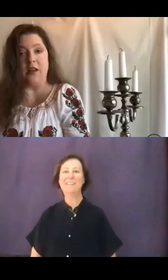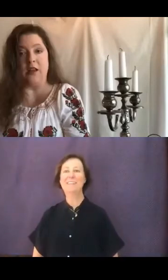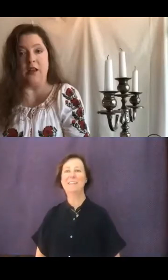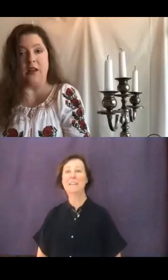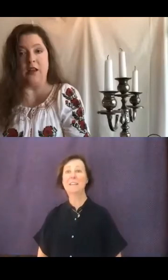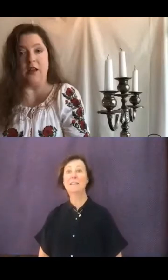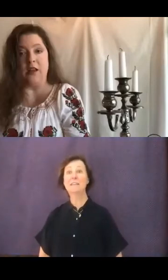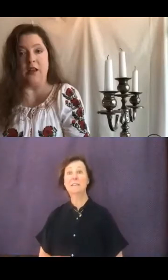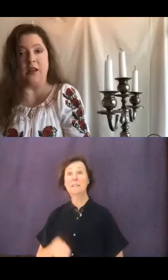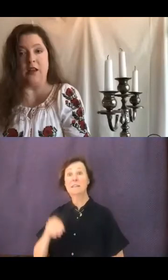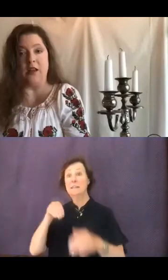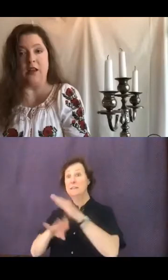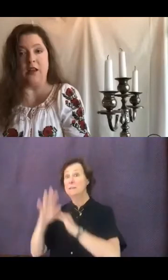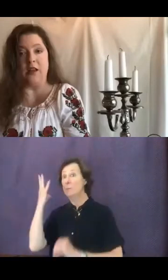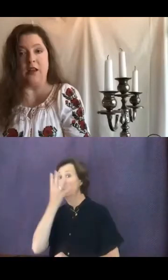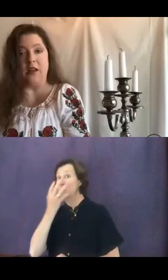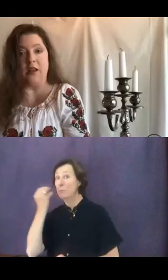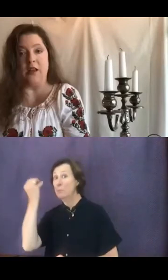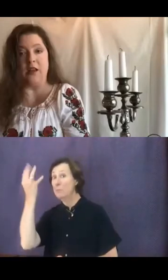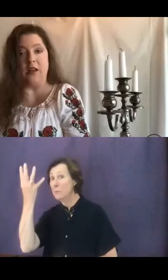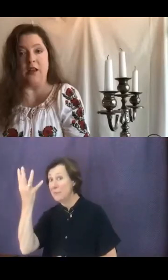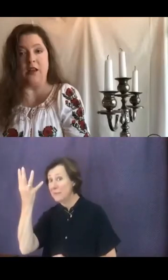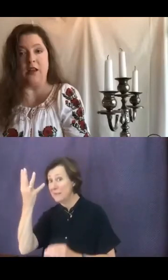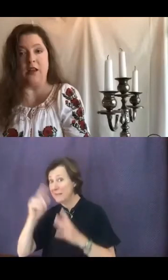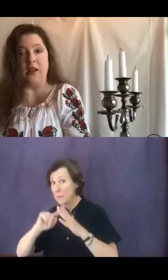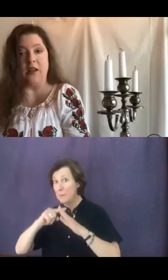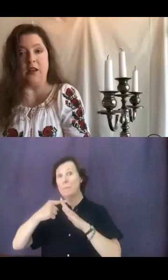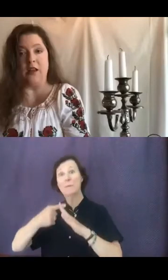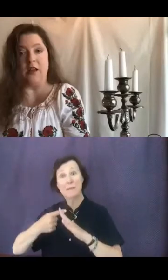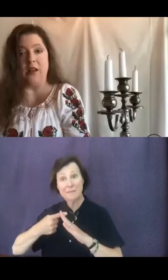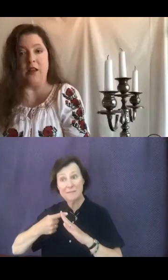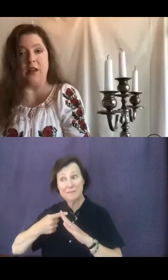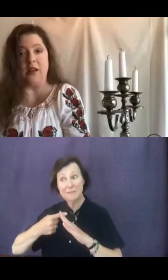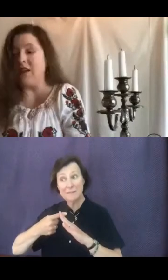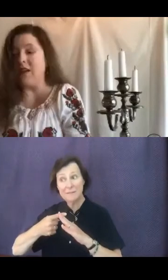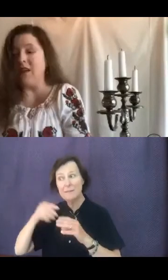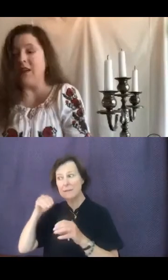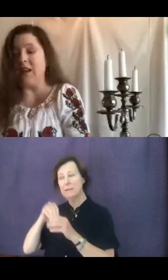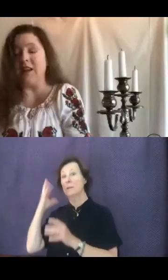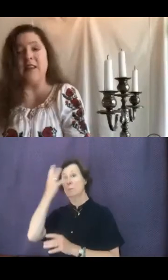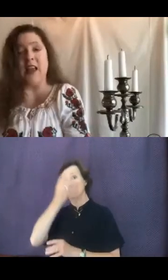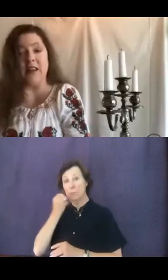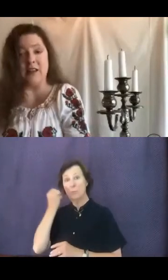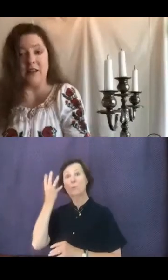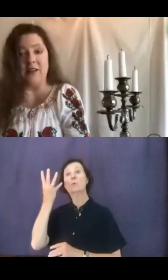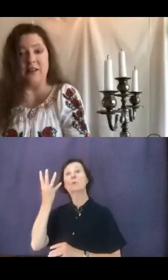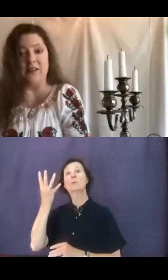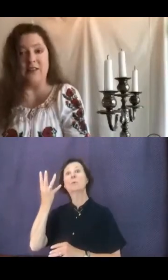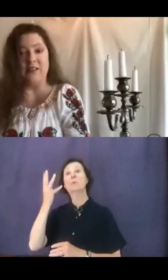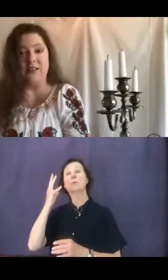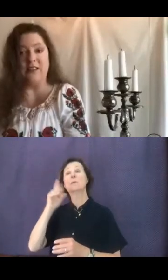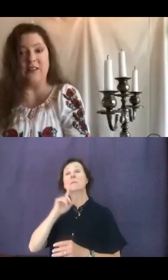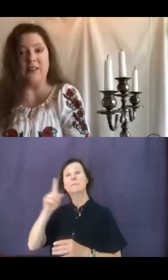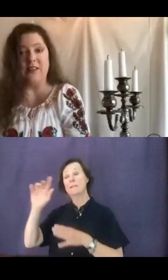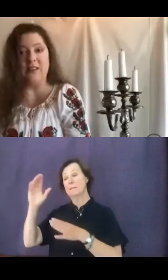In beauty, it is begun, and in beauty, it is ended.